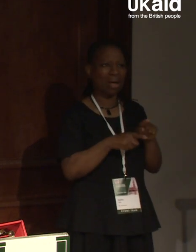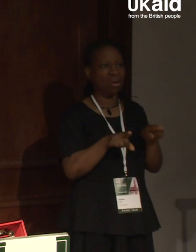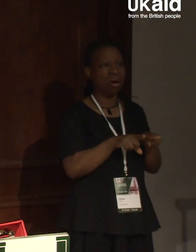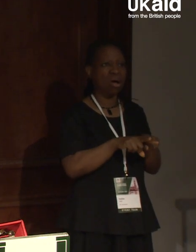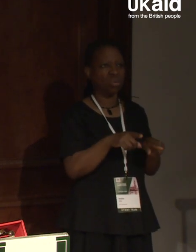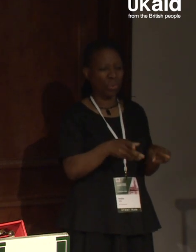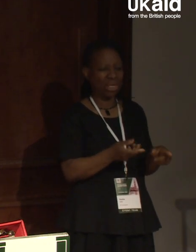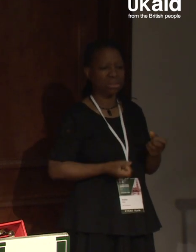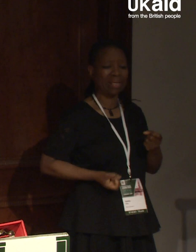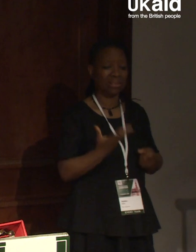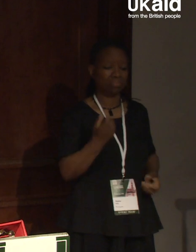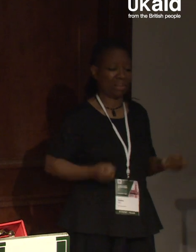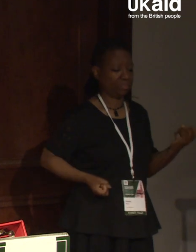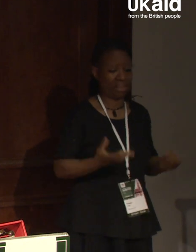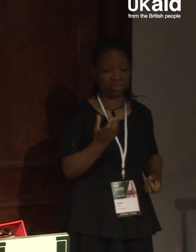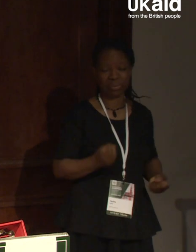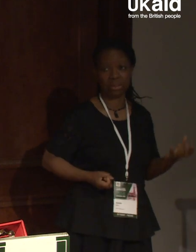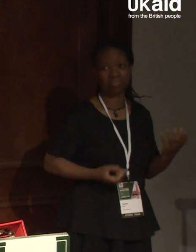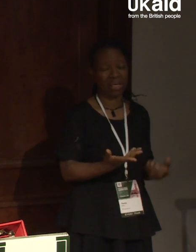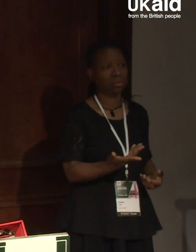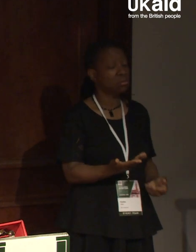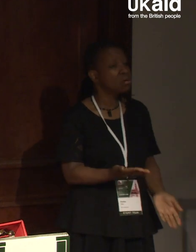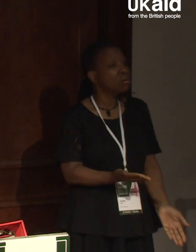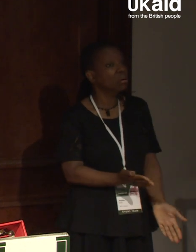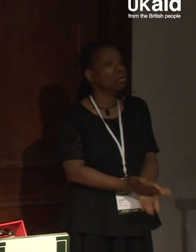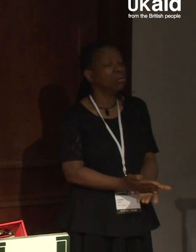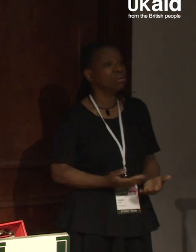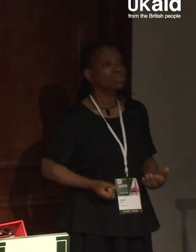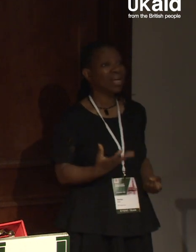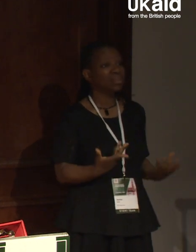of money on international development. And indeed, we do spend a great